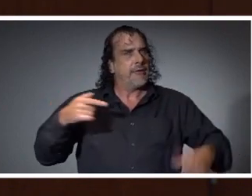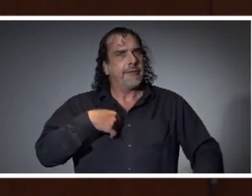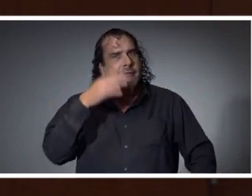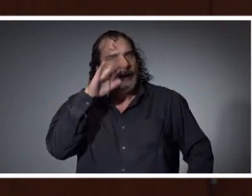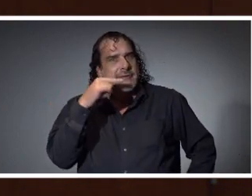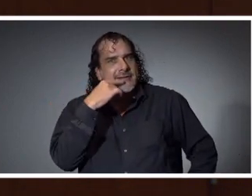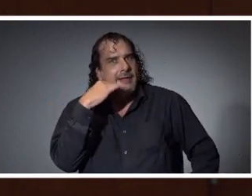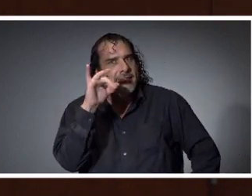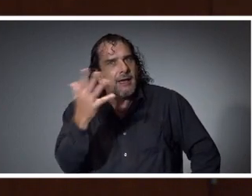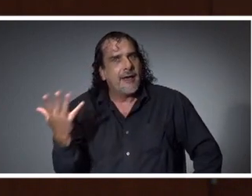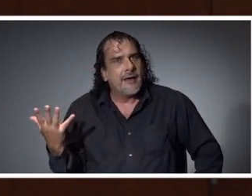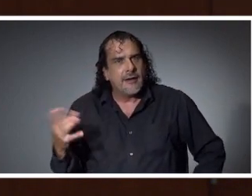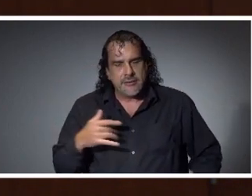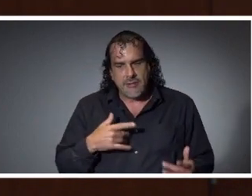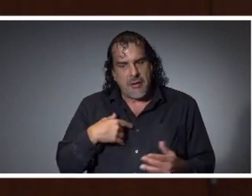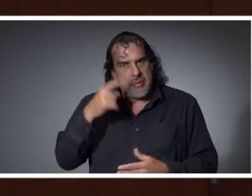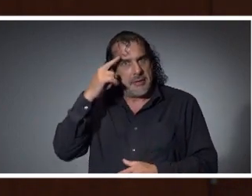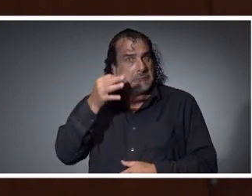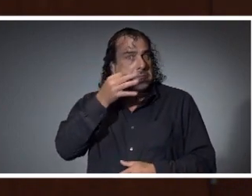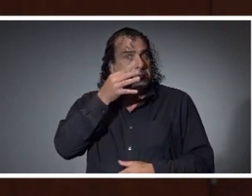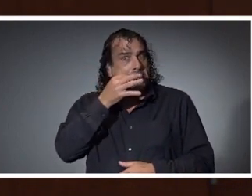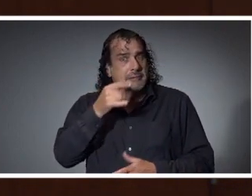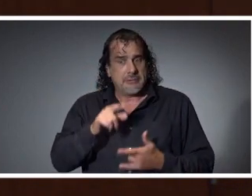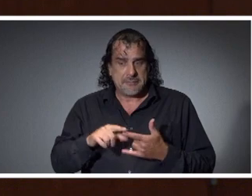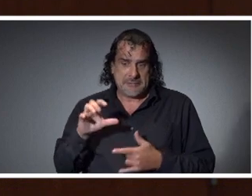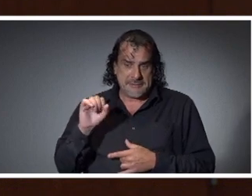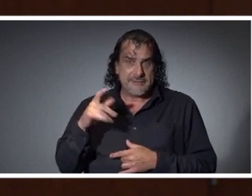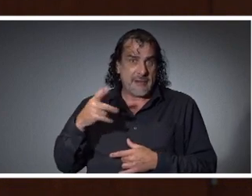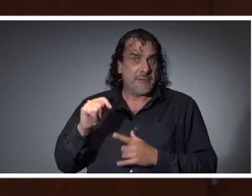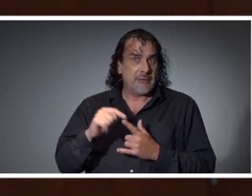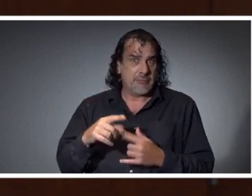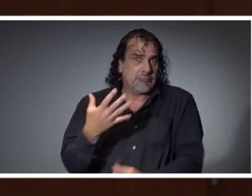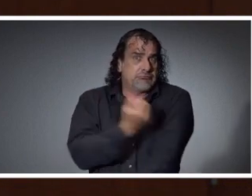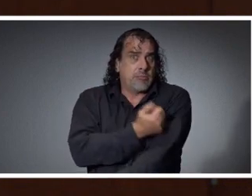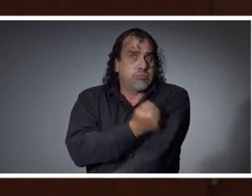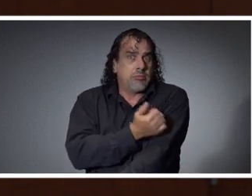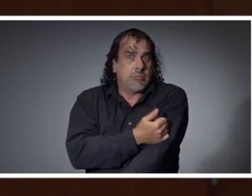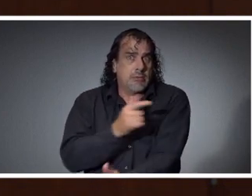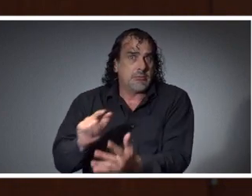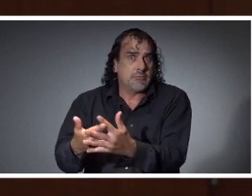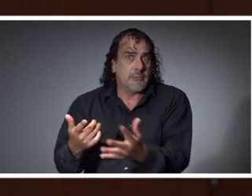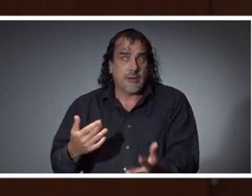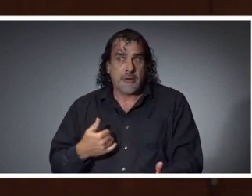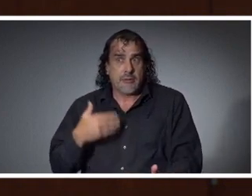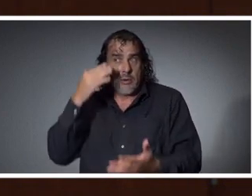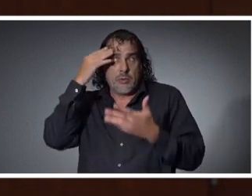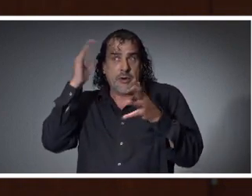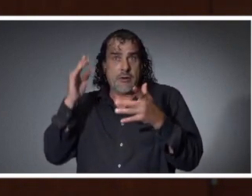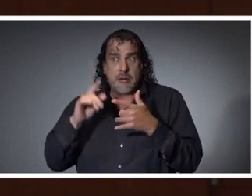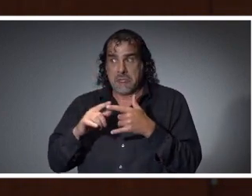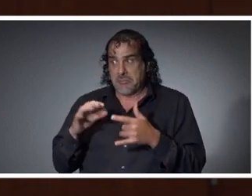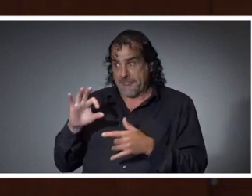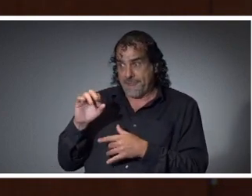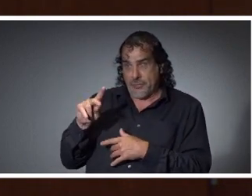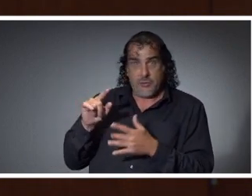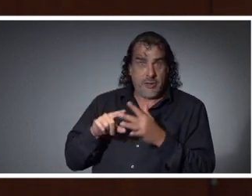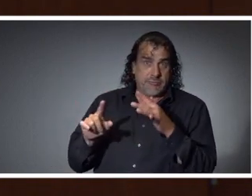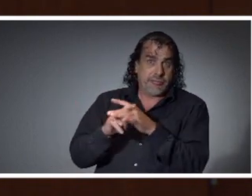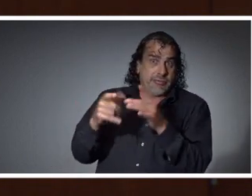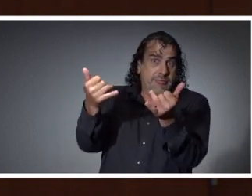Soon, you know, I would suggest everybody start getting it by September. The flu can come early. Even now is not too early.